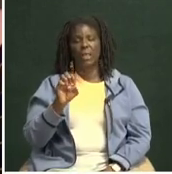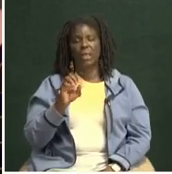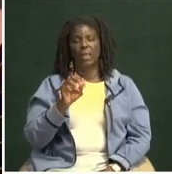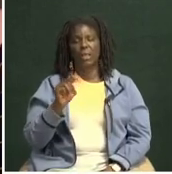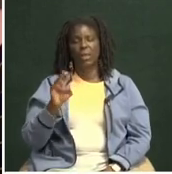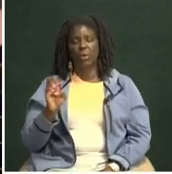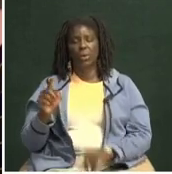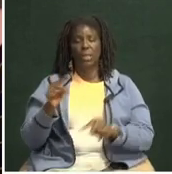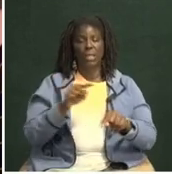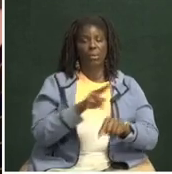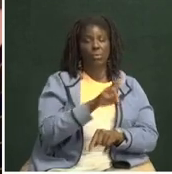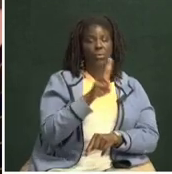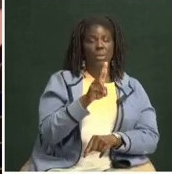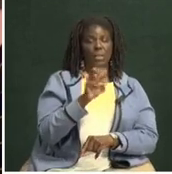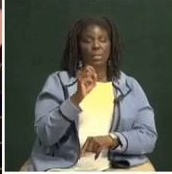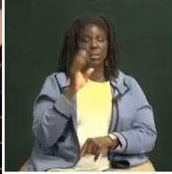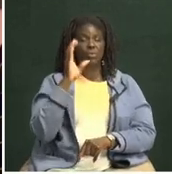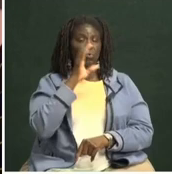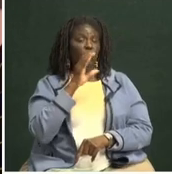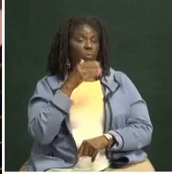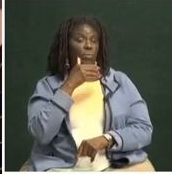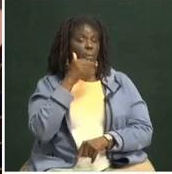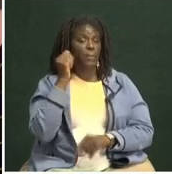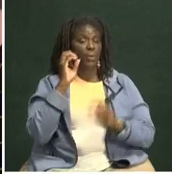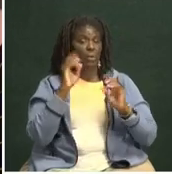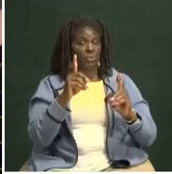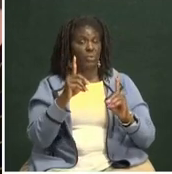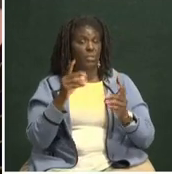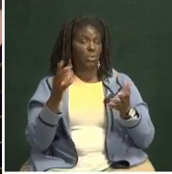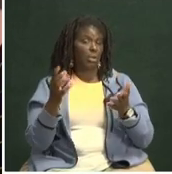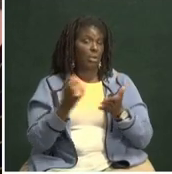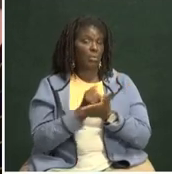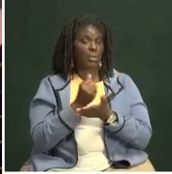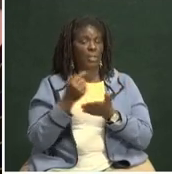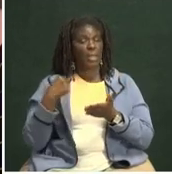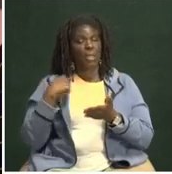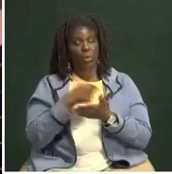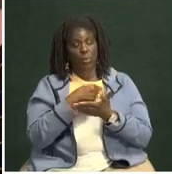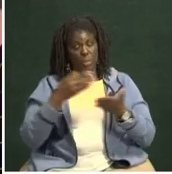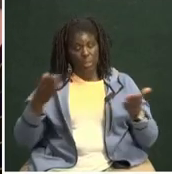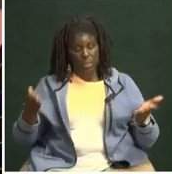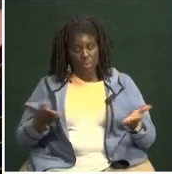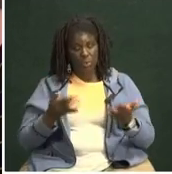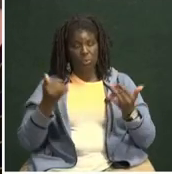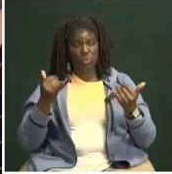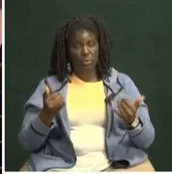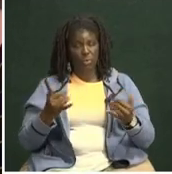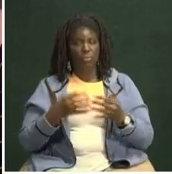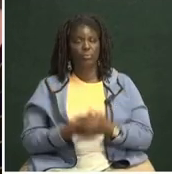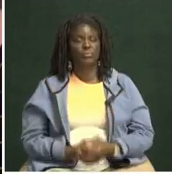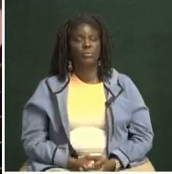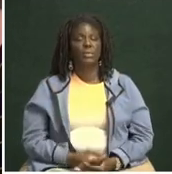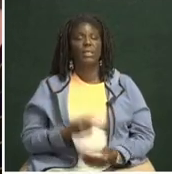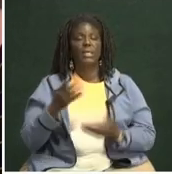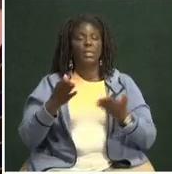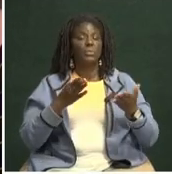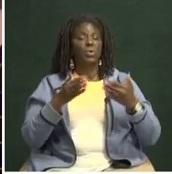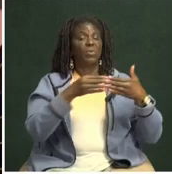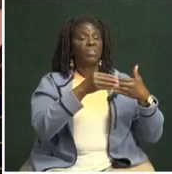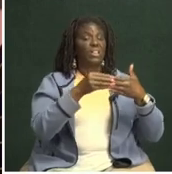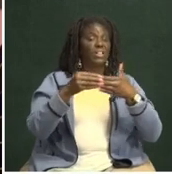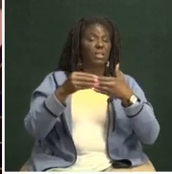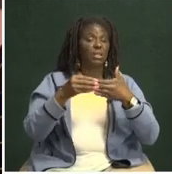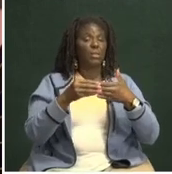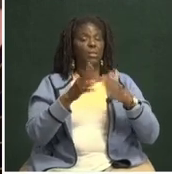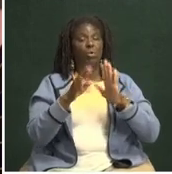quality education and better opportunities. And here we are. He has served in leadership roles